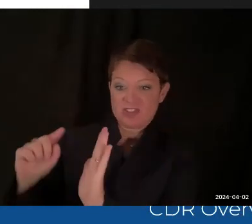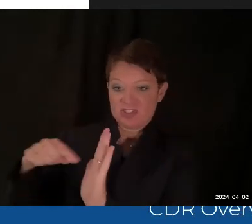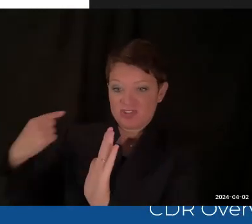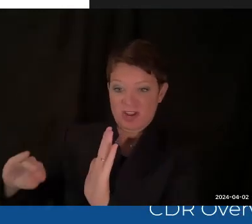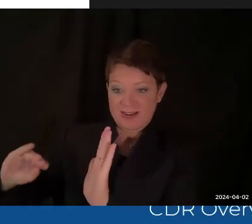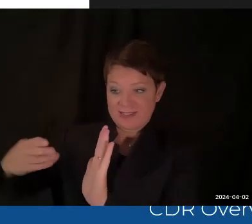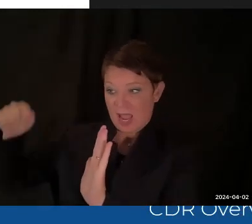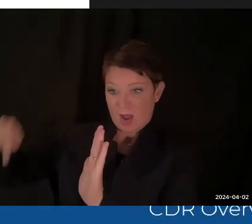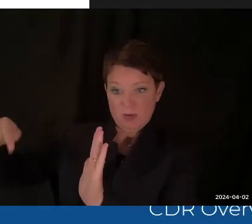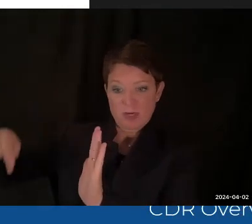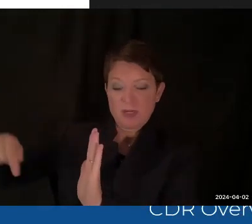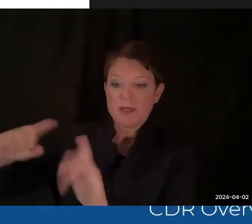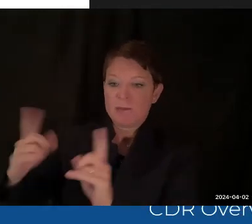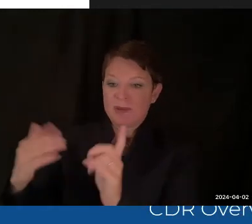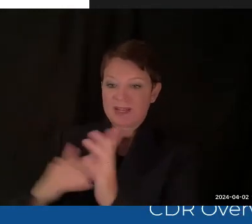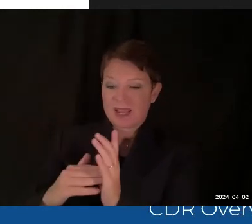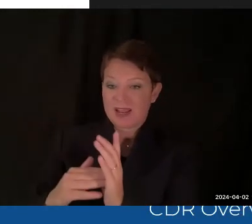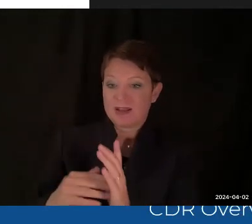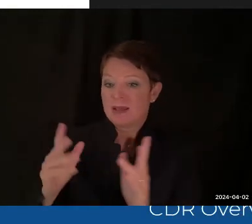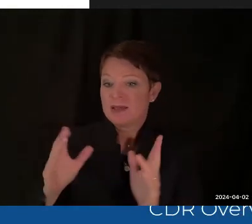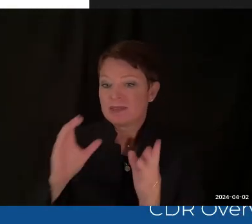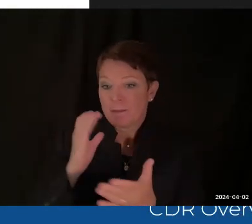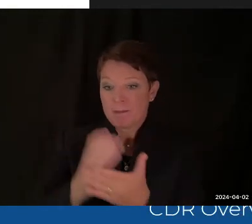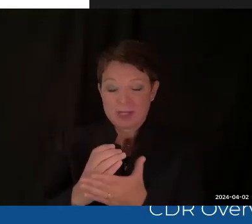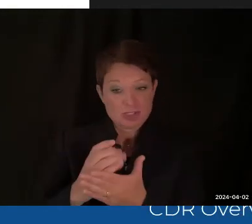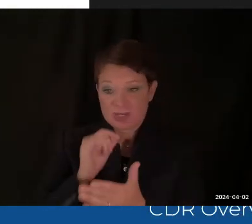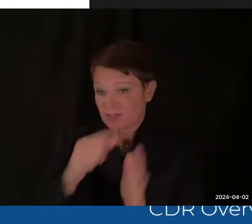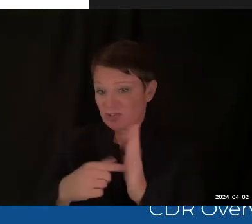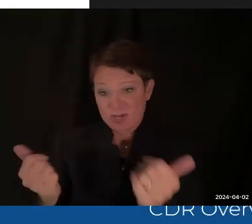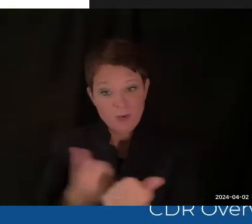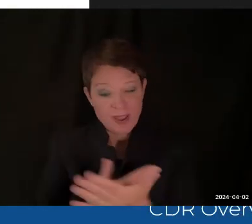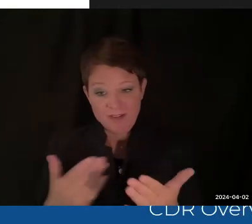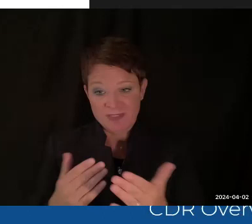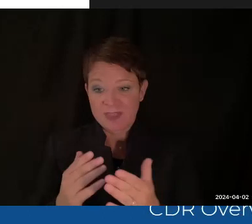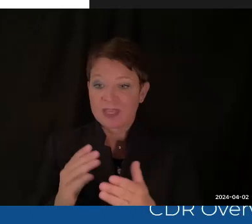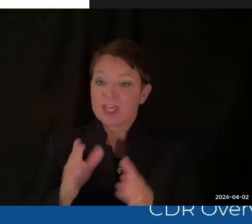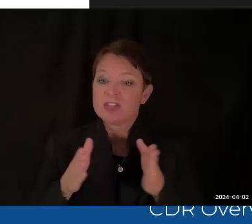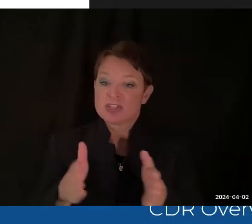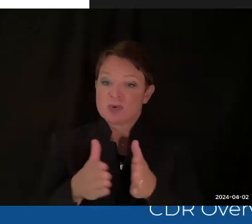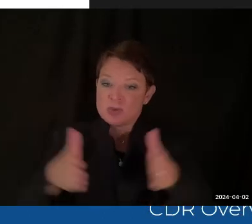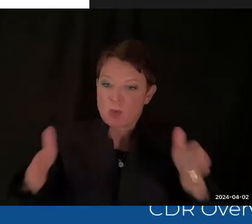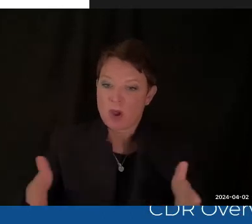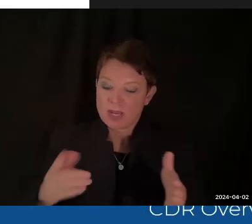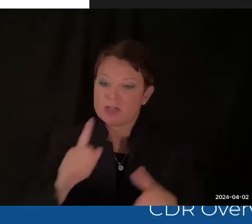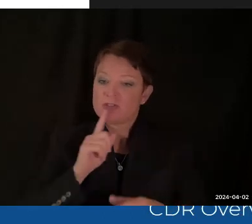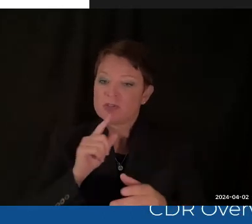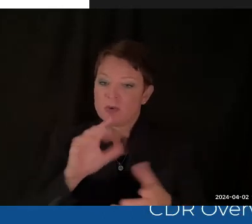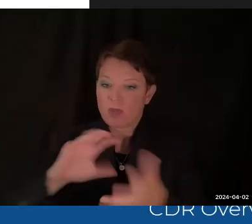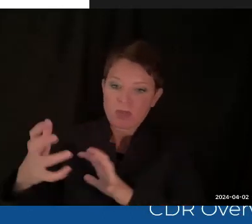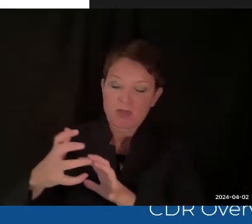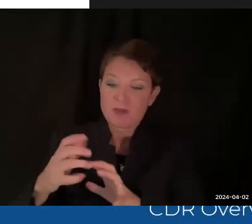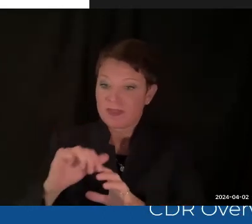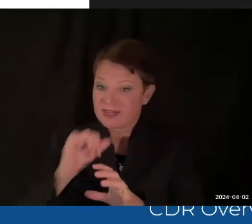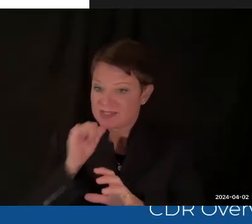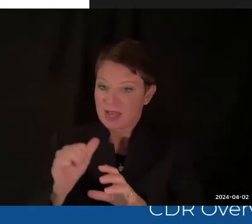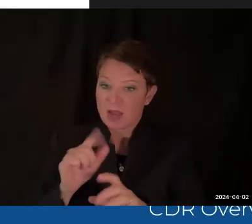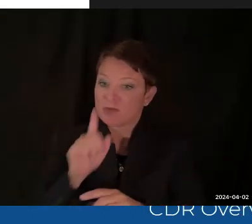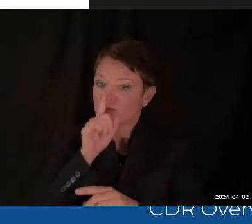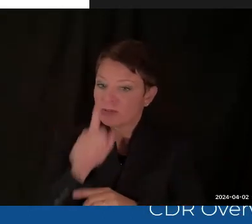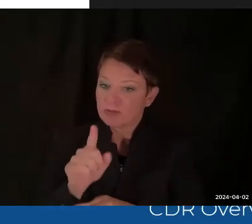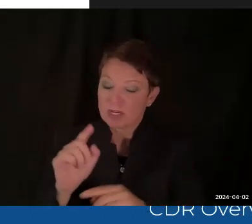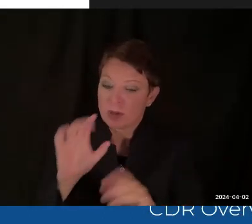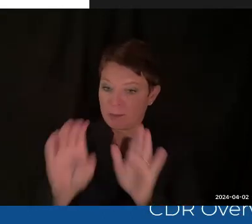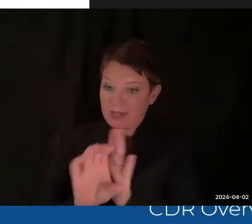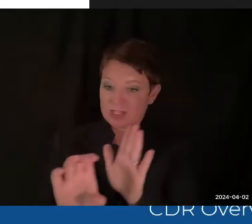this rendering is completely misleading and manipulative. It widens the streets to distort the reality of how encroaching the arena